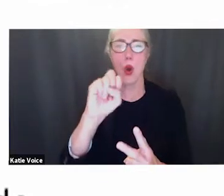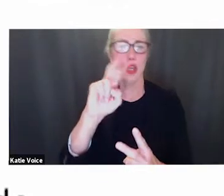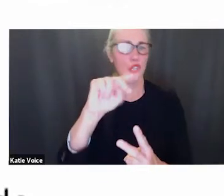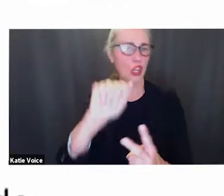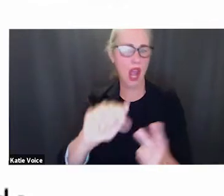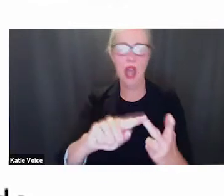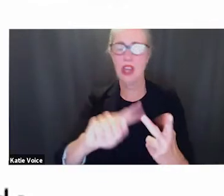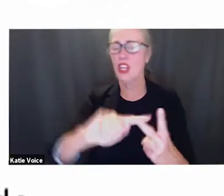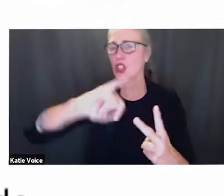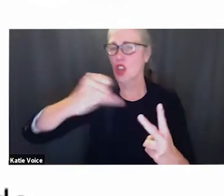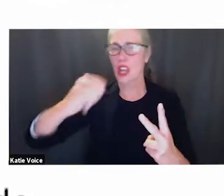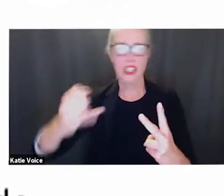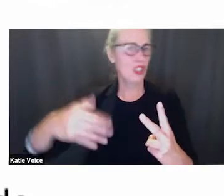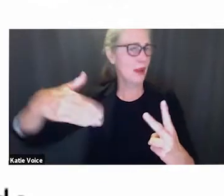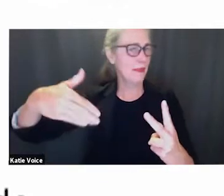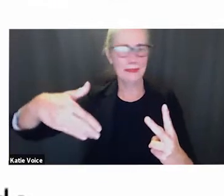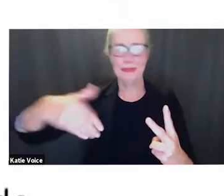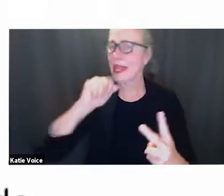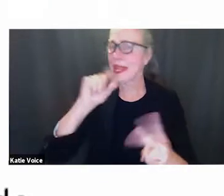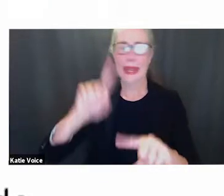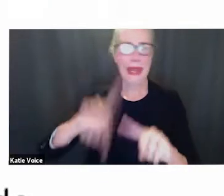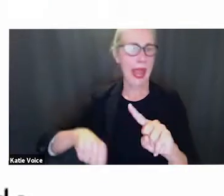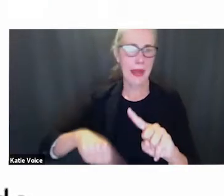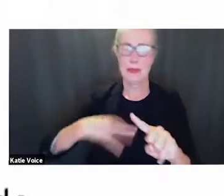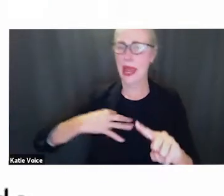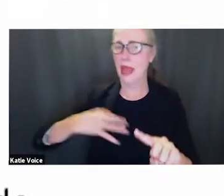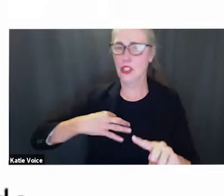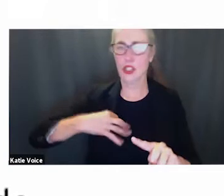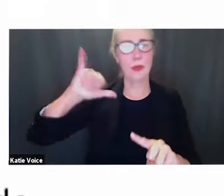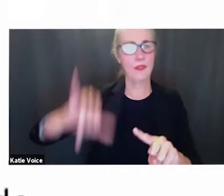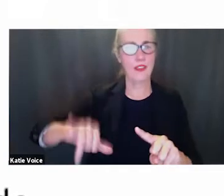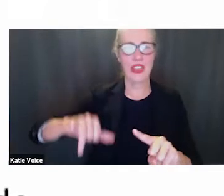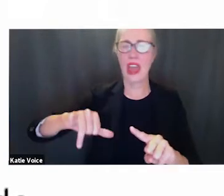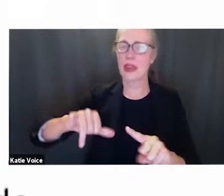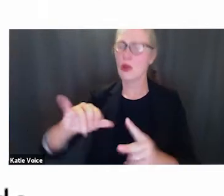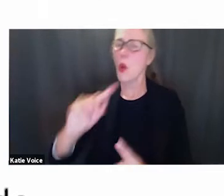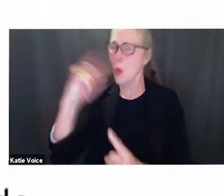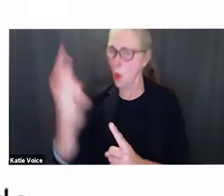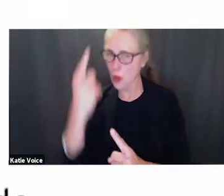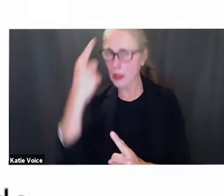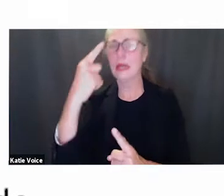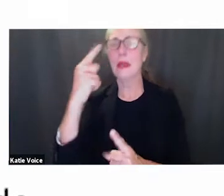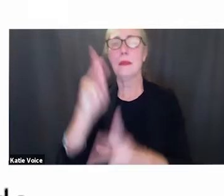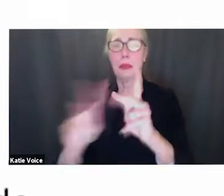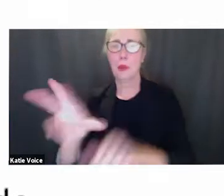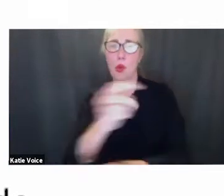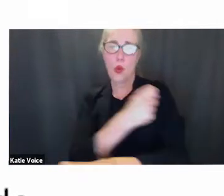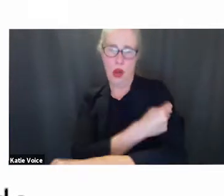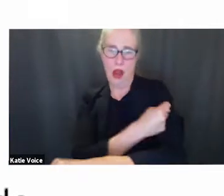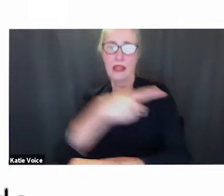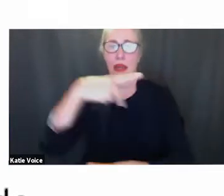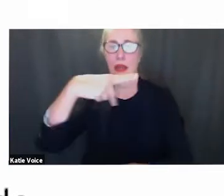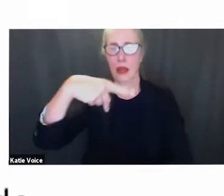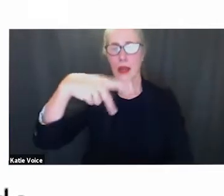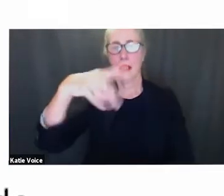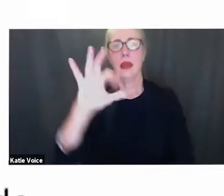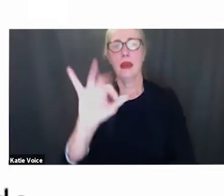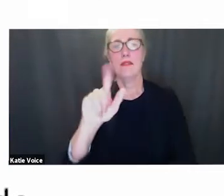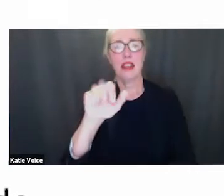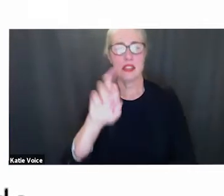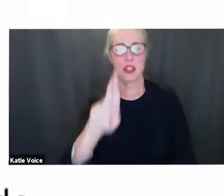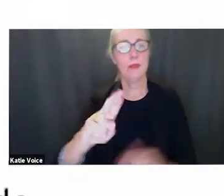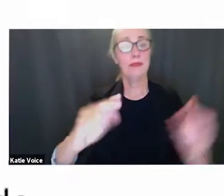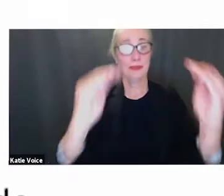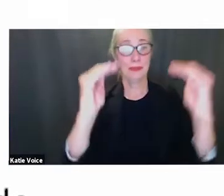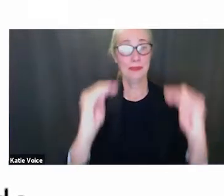Johnson would not be eligible for this booster. Second, during the week of September 9th through